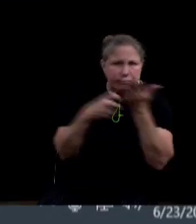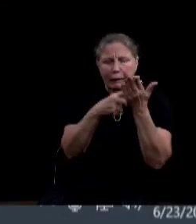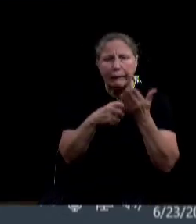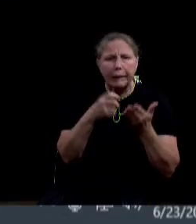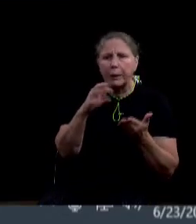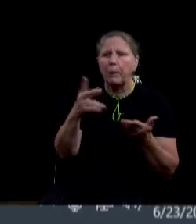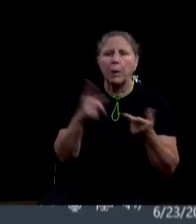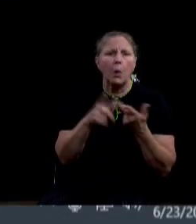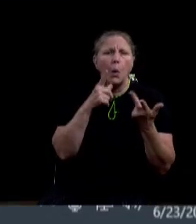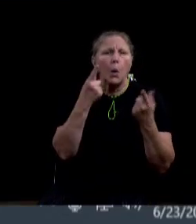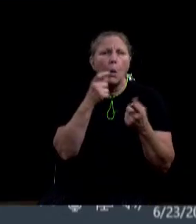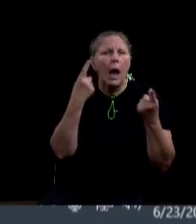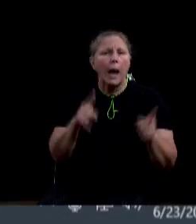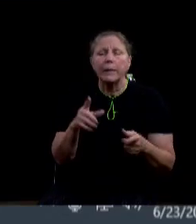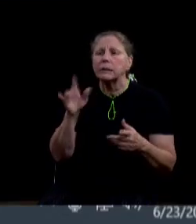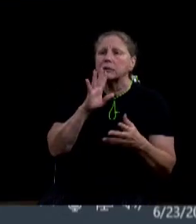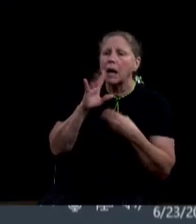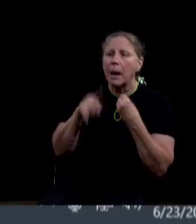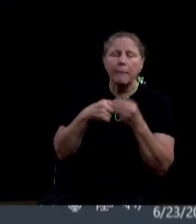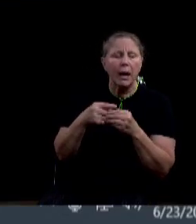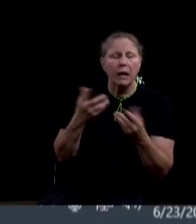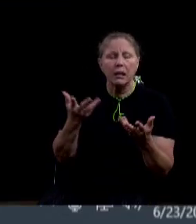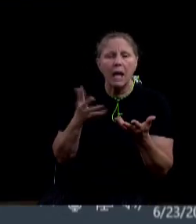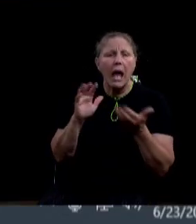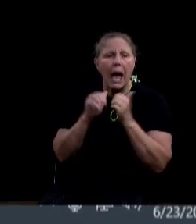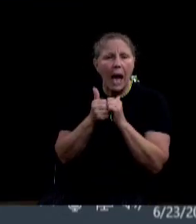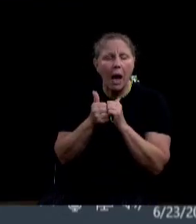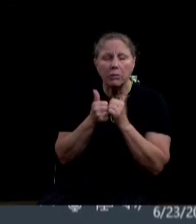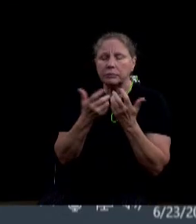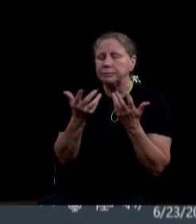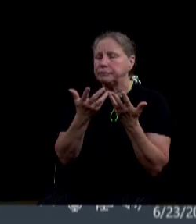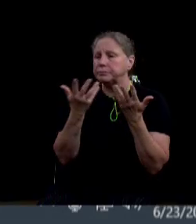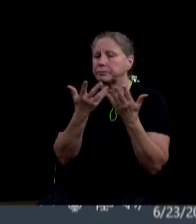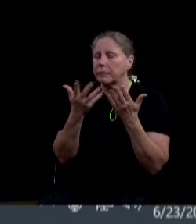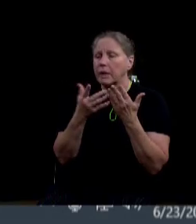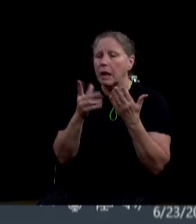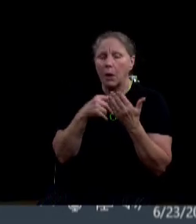into how this will be enforced?